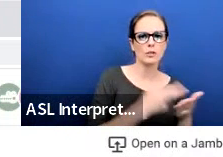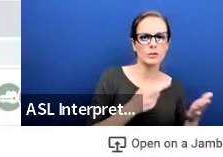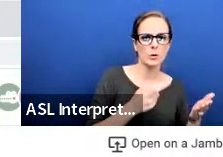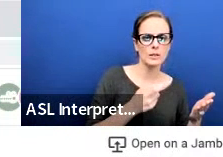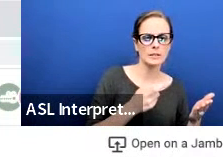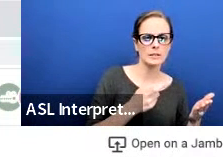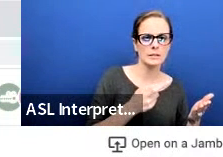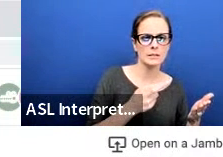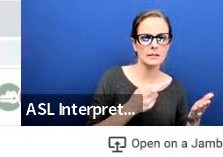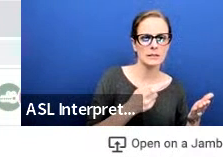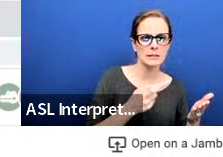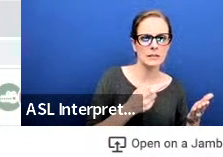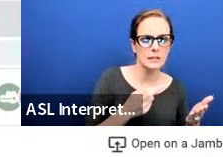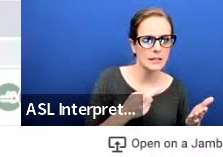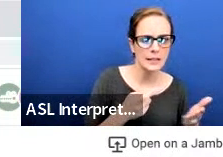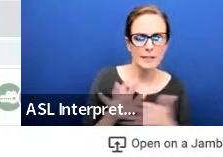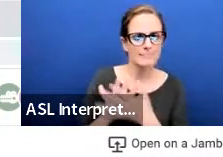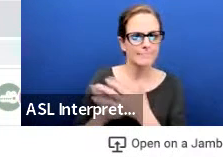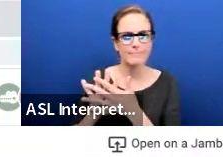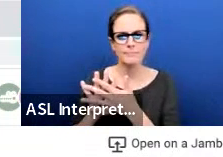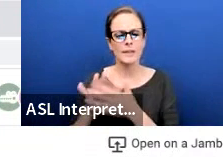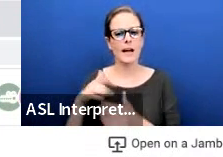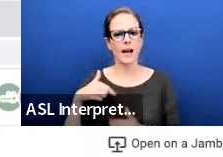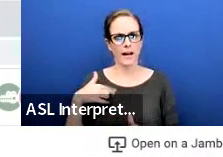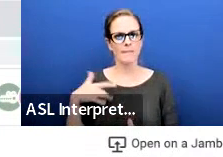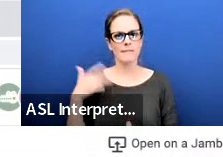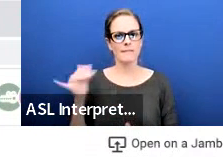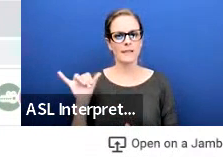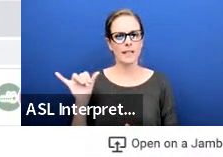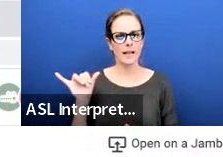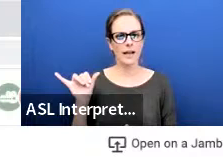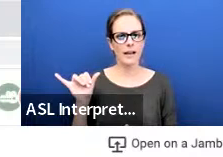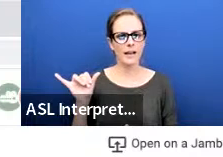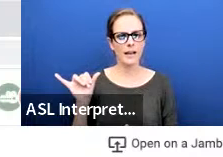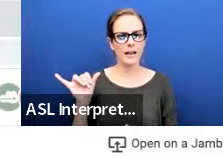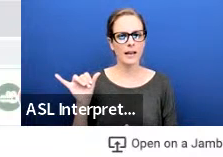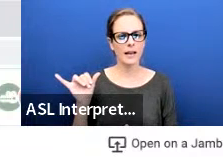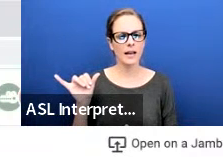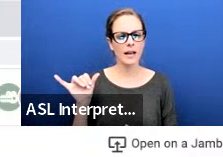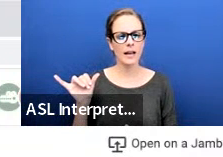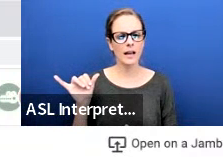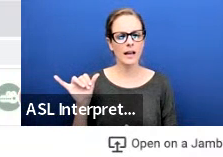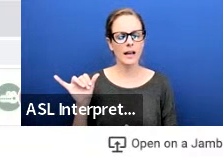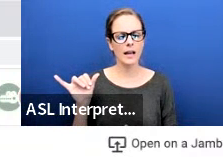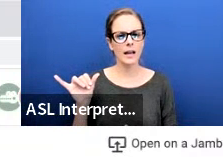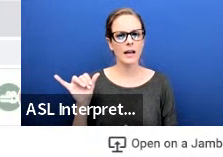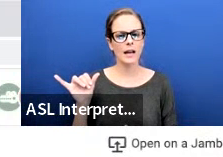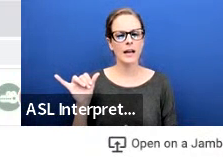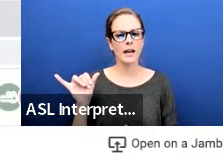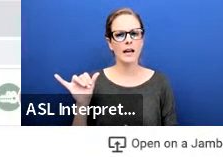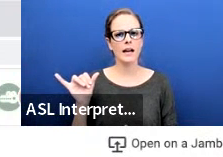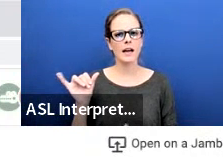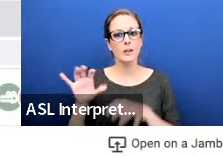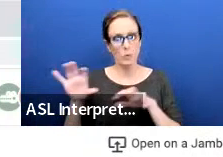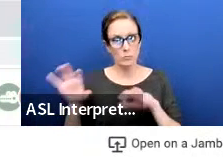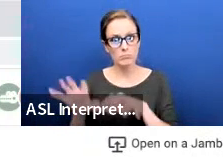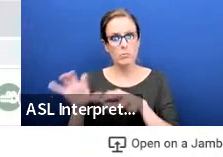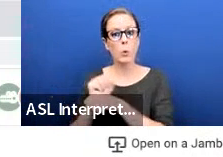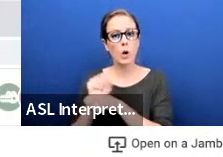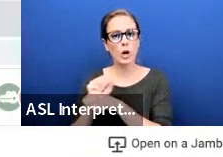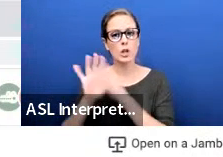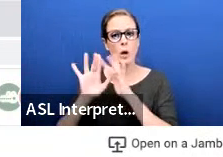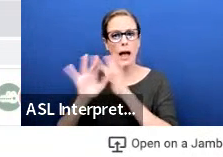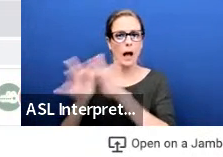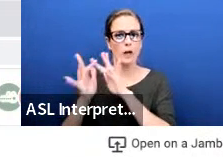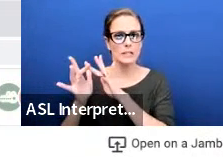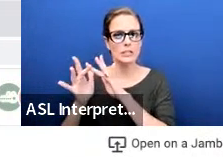community prioritization because I feel like there's a lot of outreach or work done around it, but I feel like there's a lack